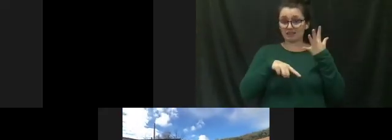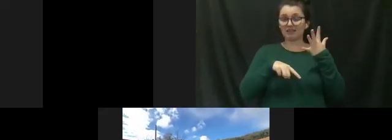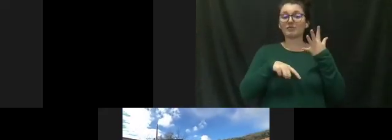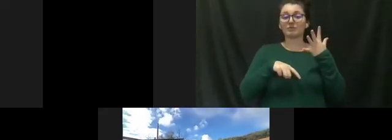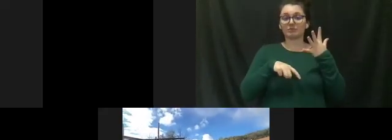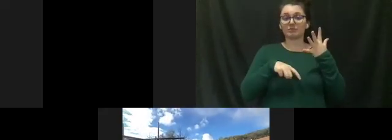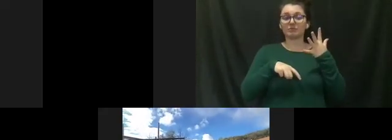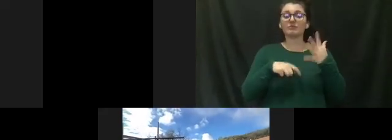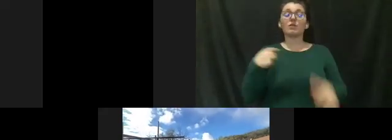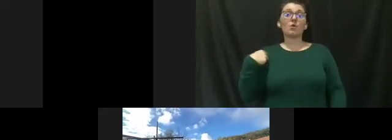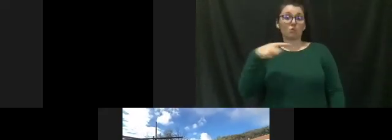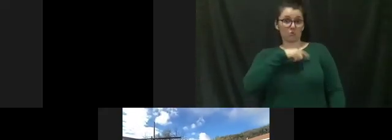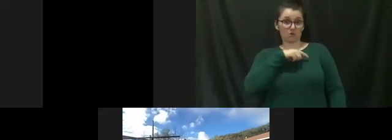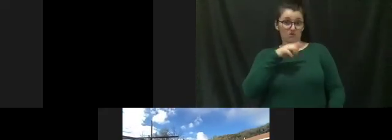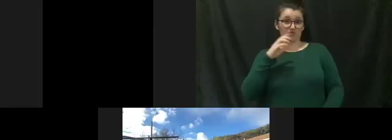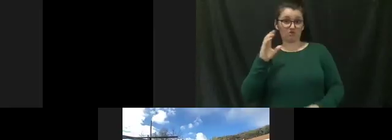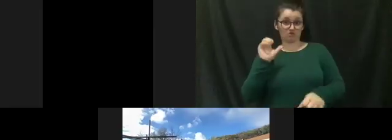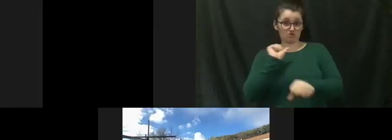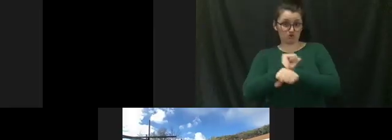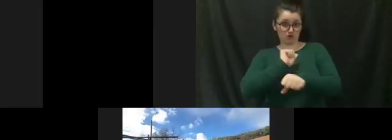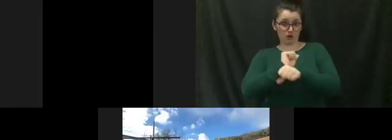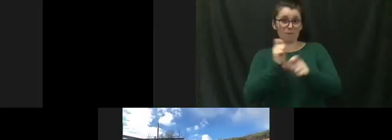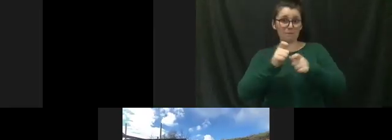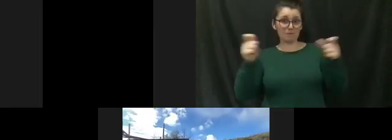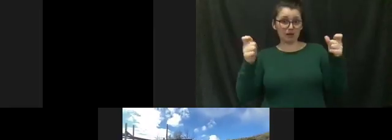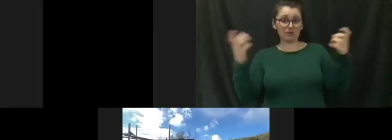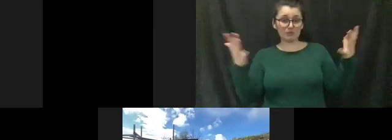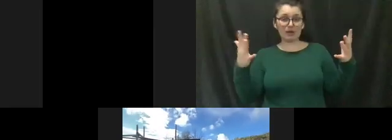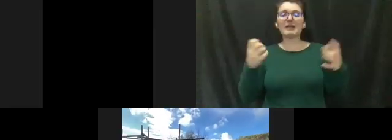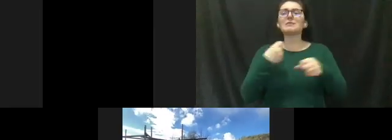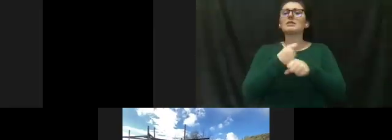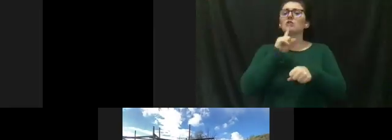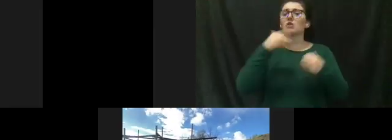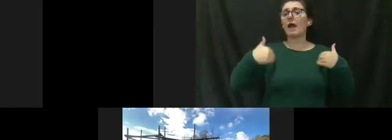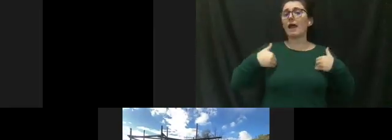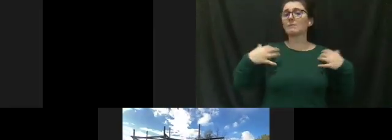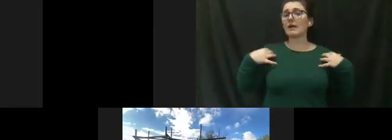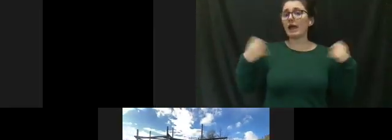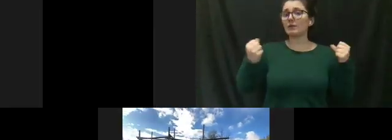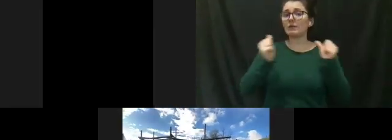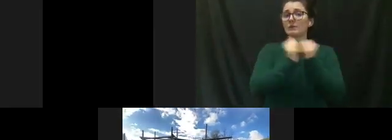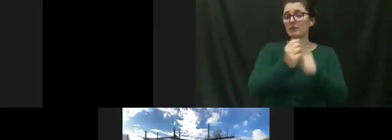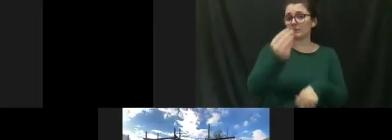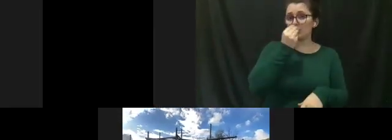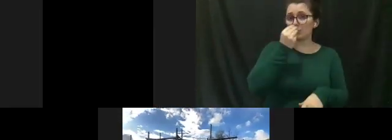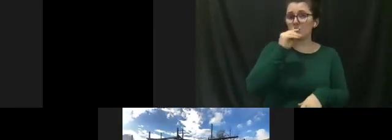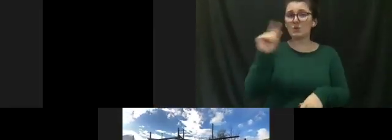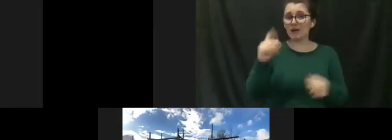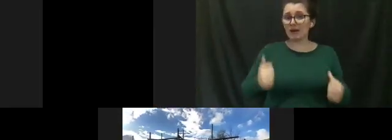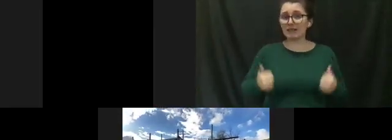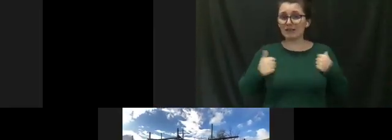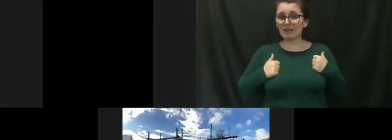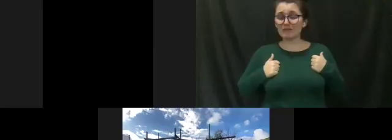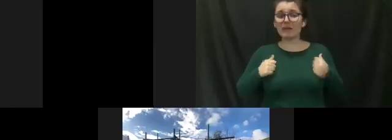as zookeepers is making sure that our animals are healthy, not only in what they're eating and where they're living, but their brains